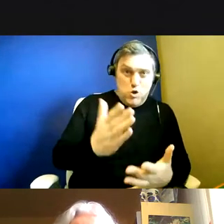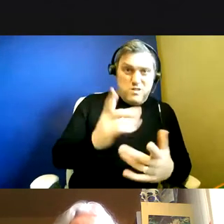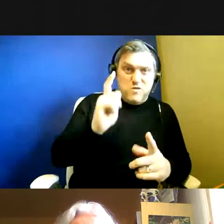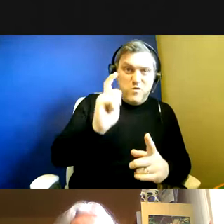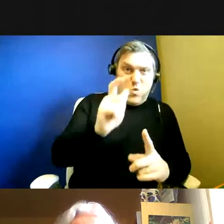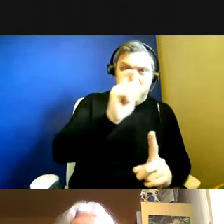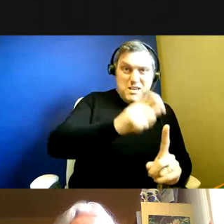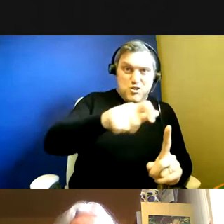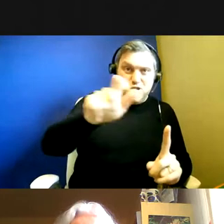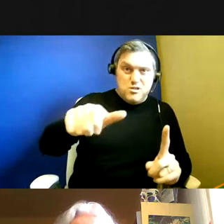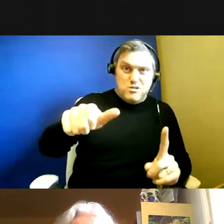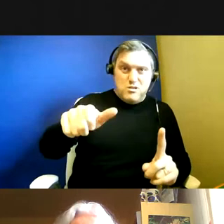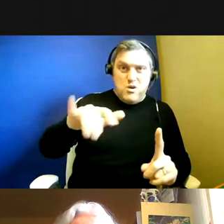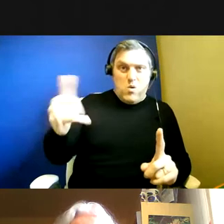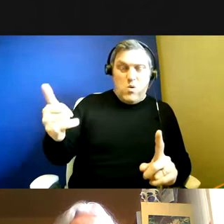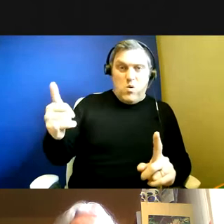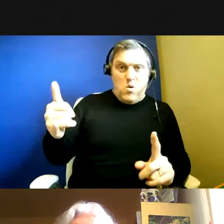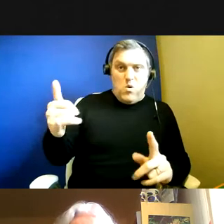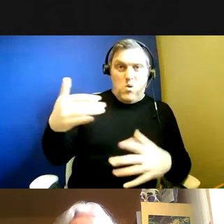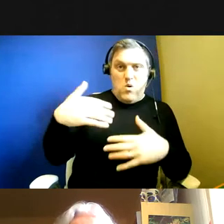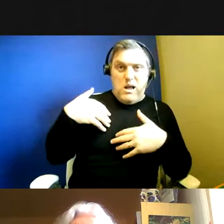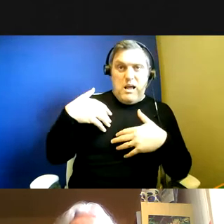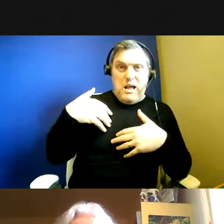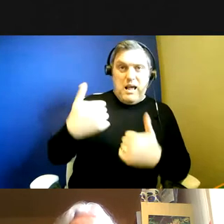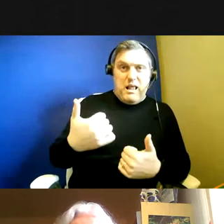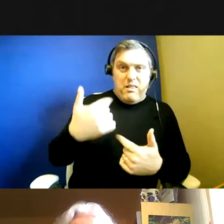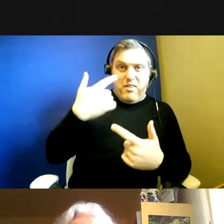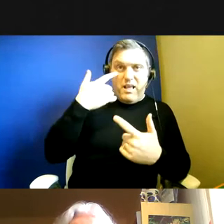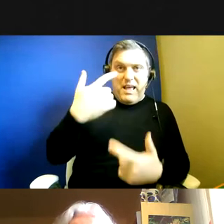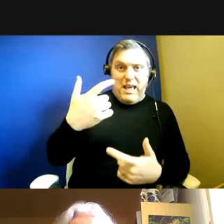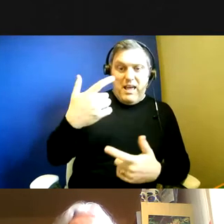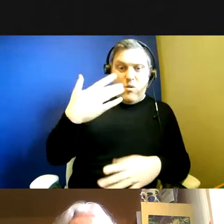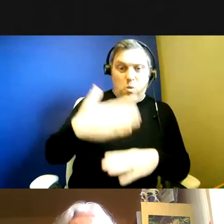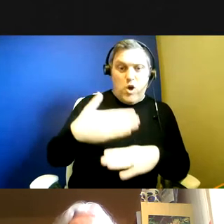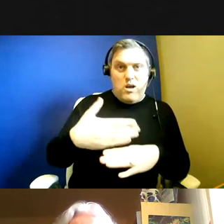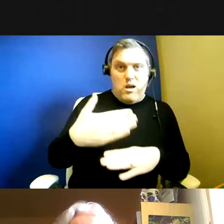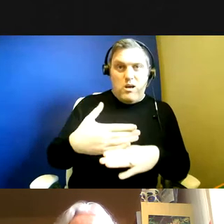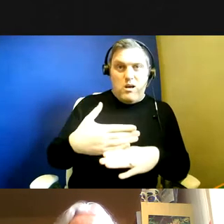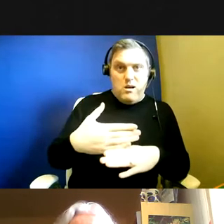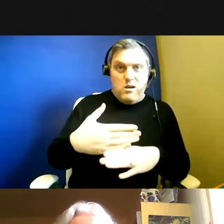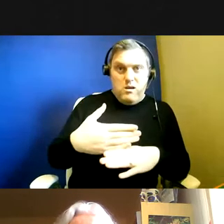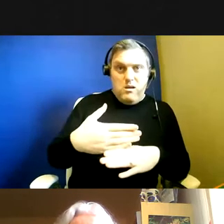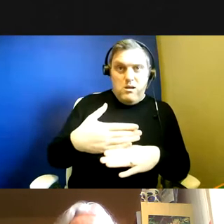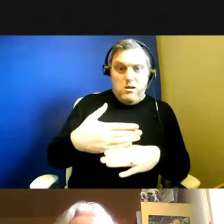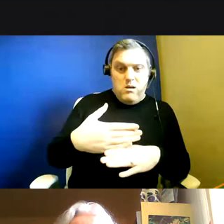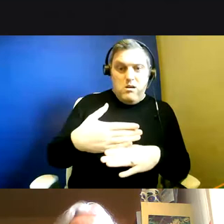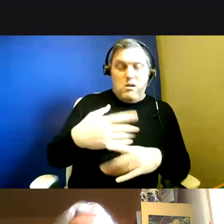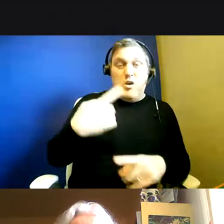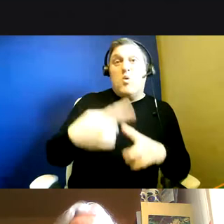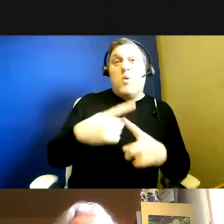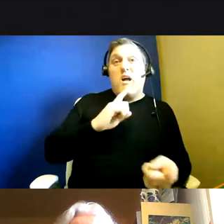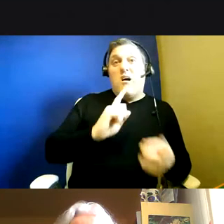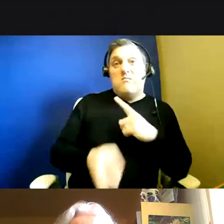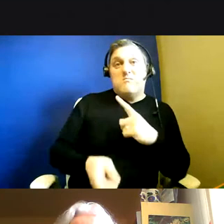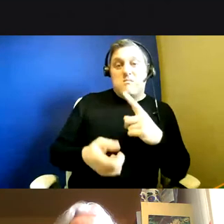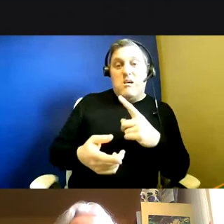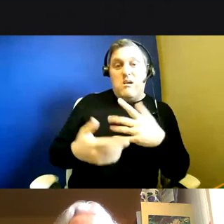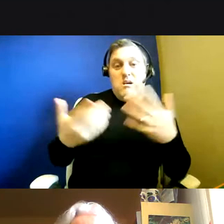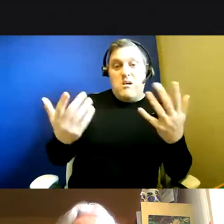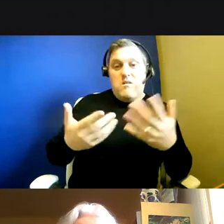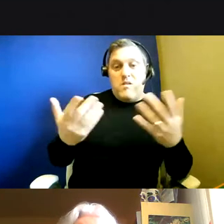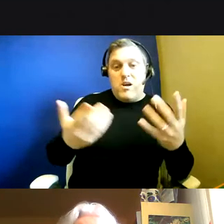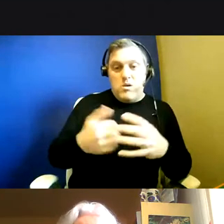patients or the healthcare workers that work within care services? And I suppose the quick answer is that, like